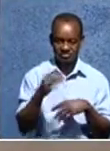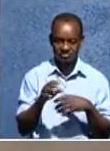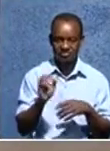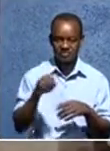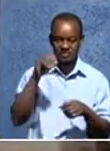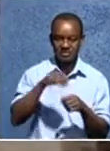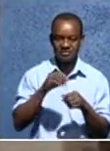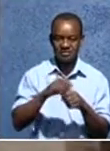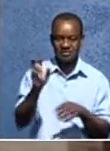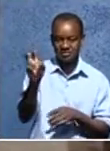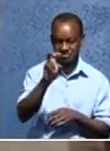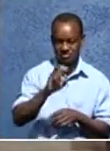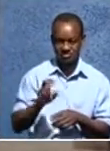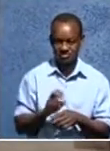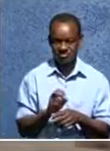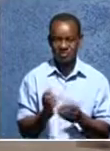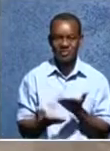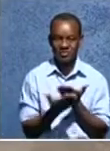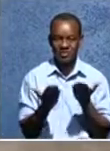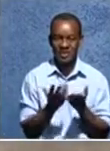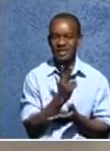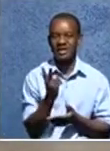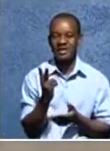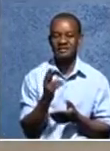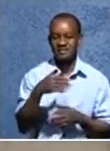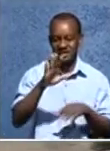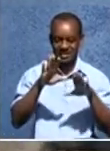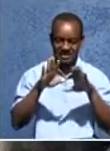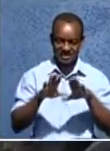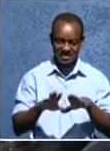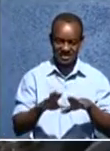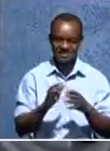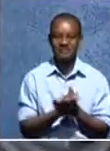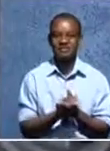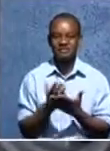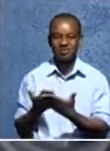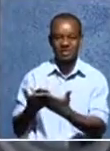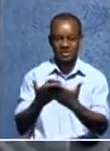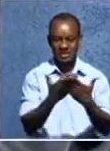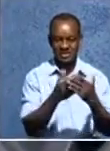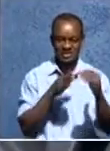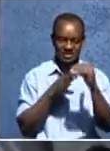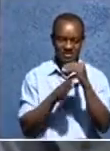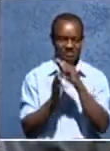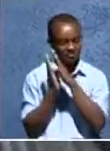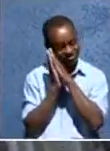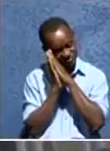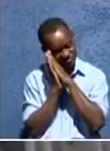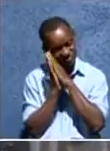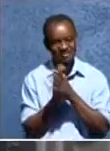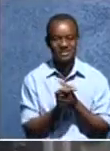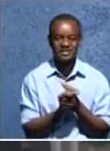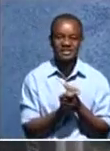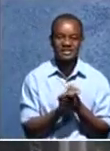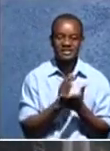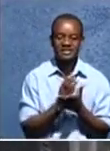Swakopmund, obviously, people have to be hosted. Accommodation needs to be provided for. There are people whom we have approached, and they were asked to